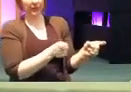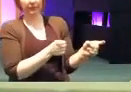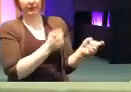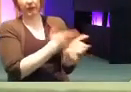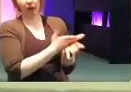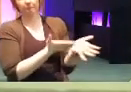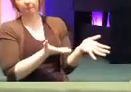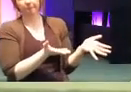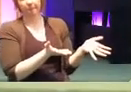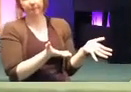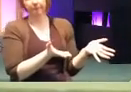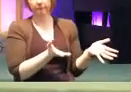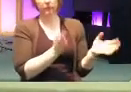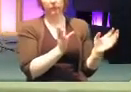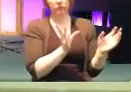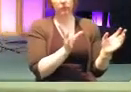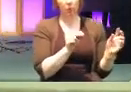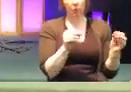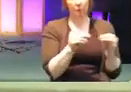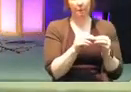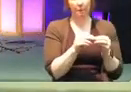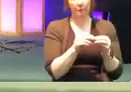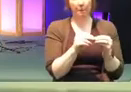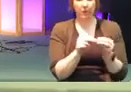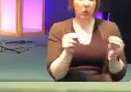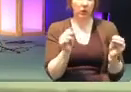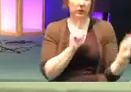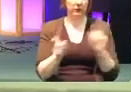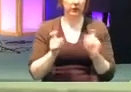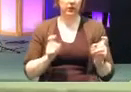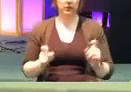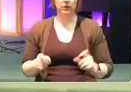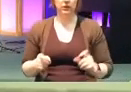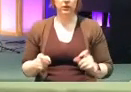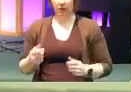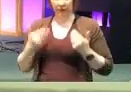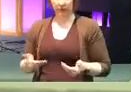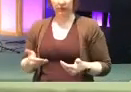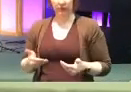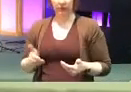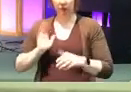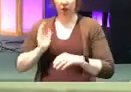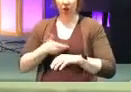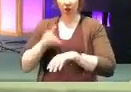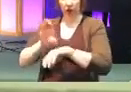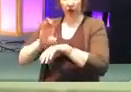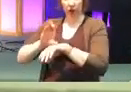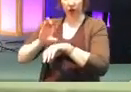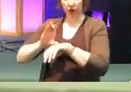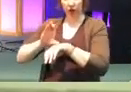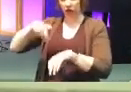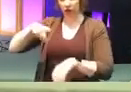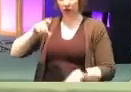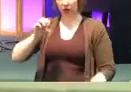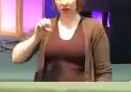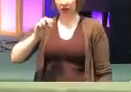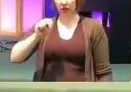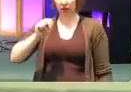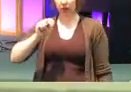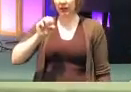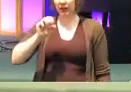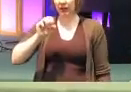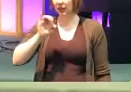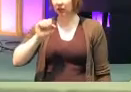ceased and are no longer in operation today. We as Pentecostals do not take that